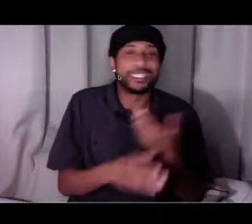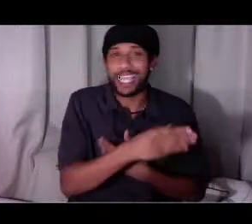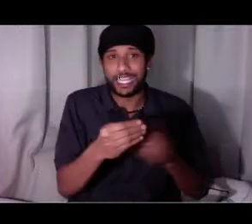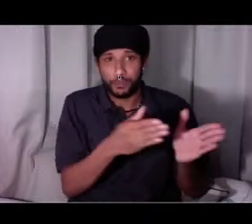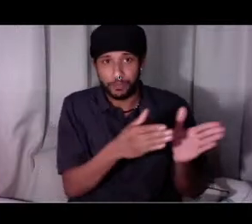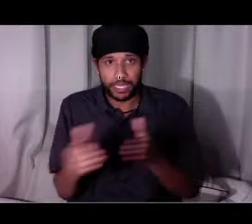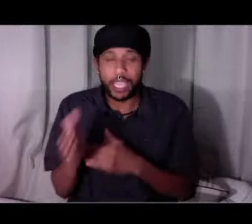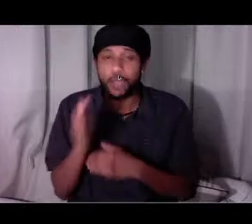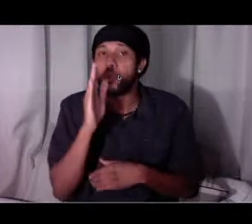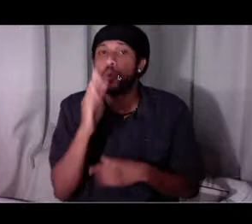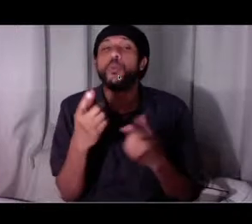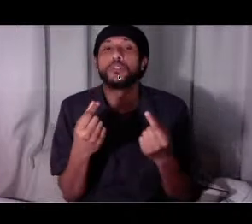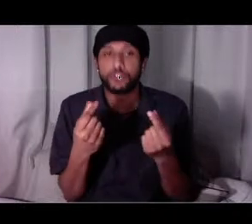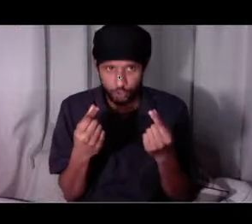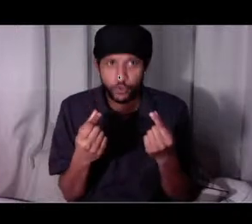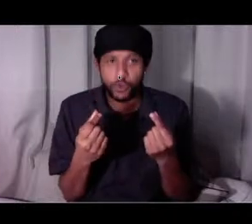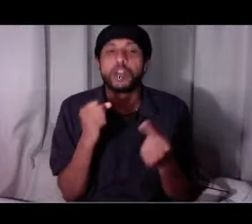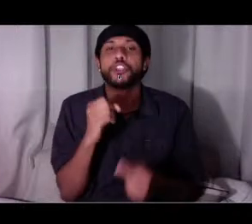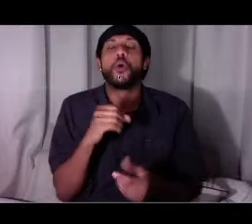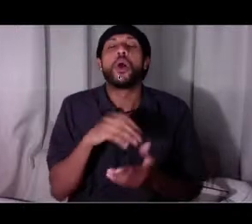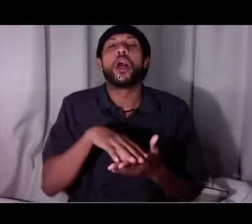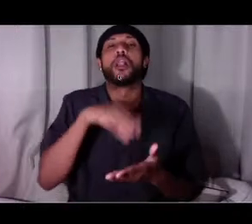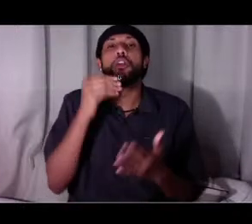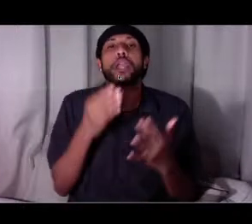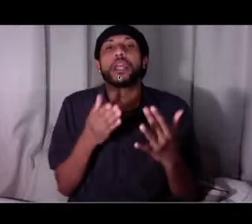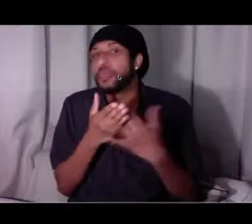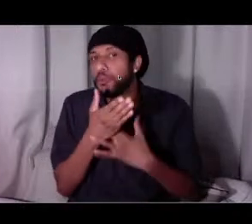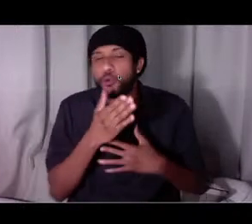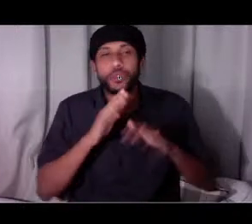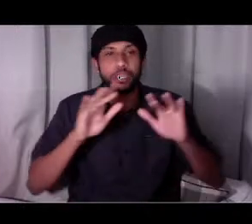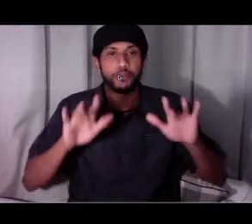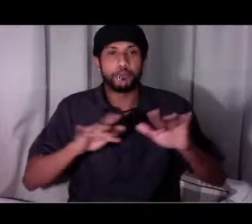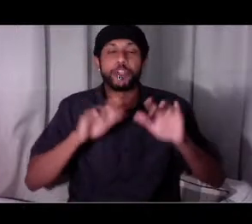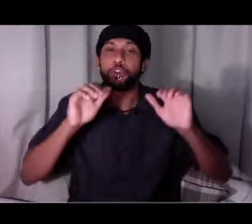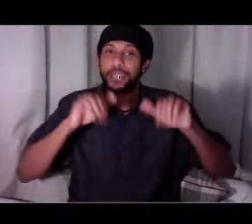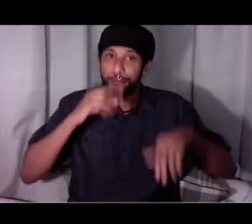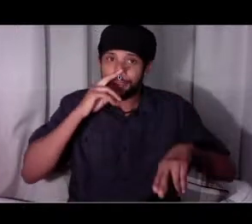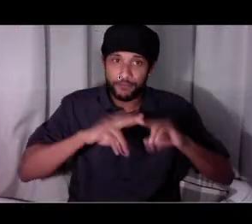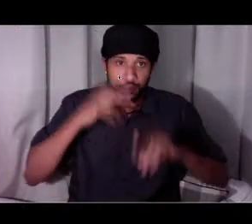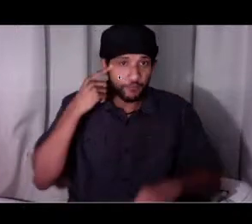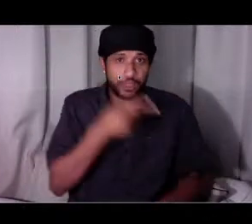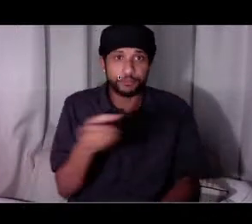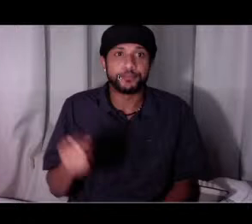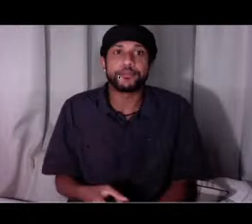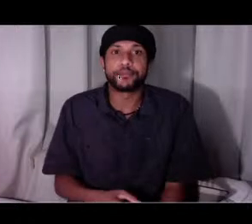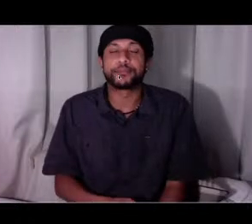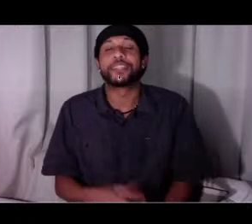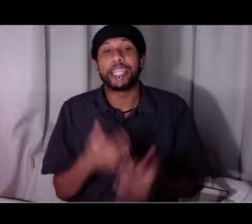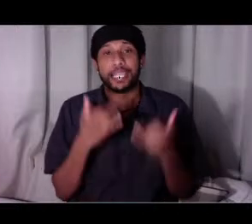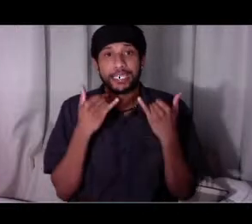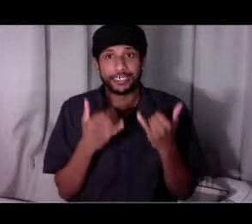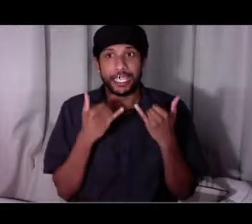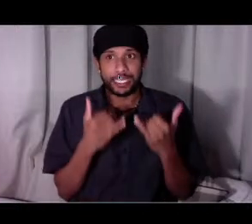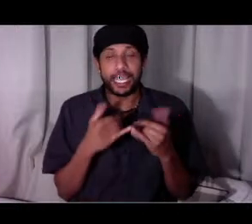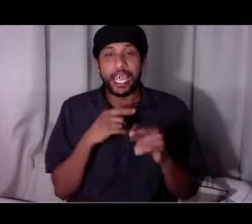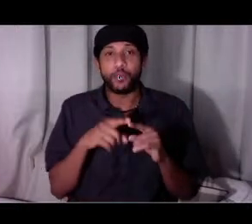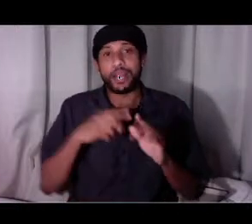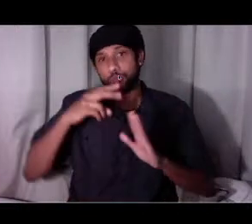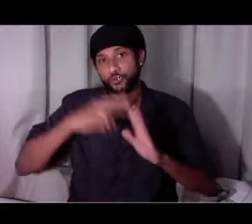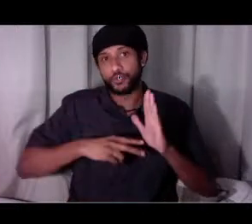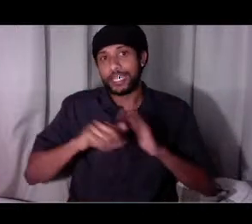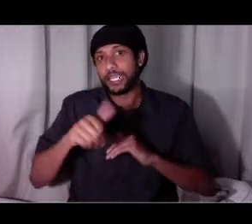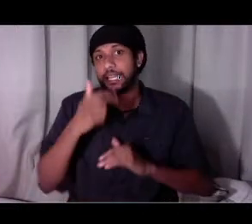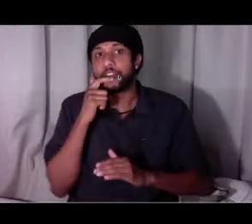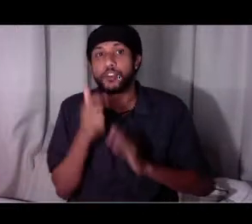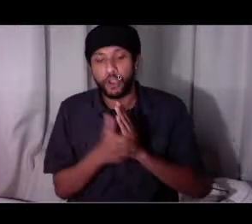to do so learning via the computer can be fun for them today when I was reading another